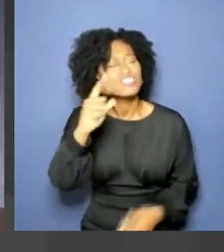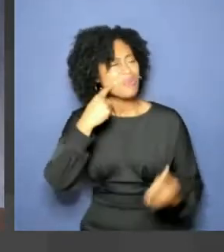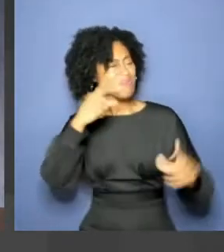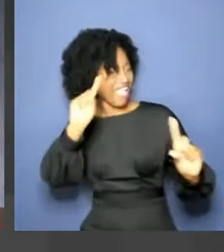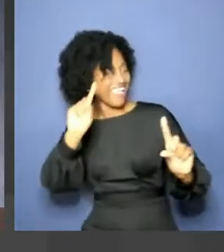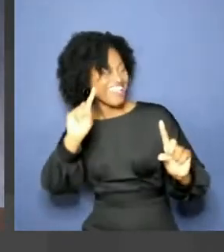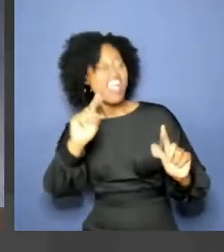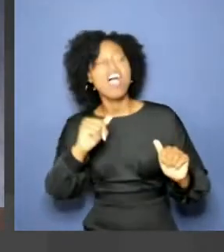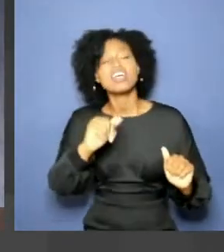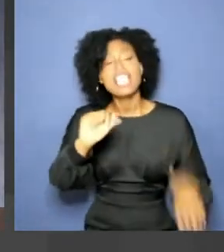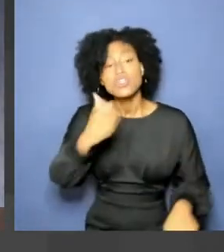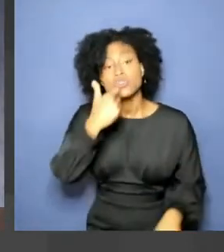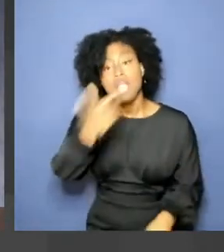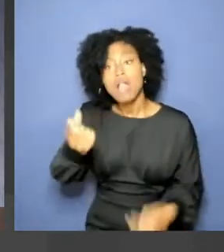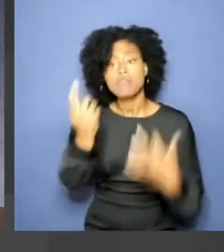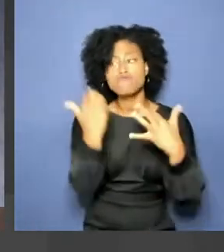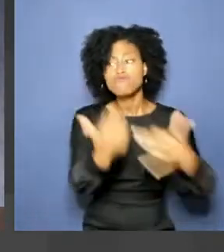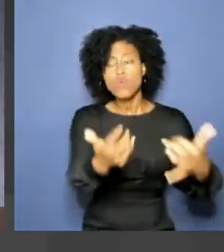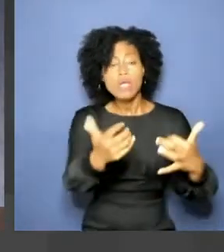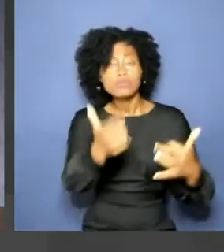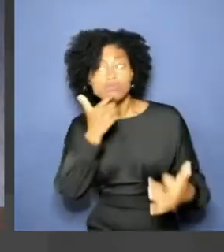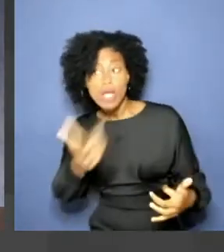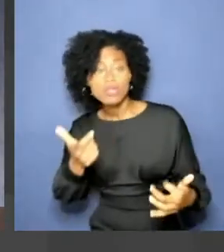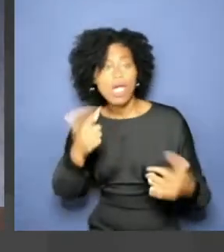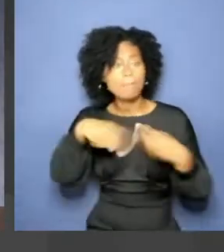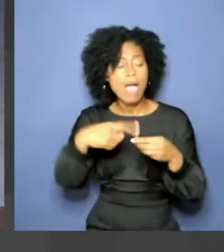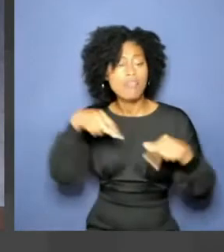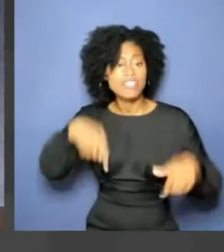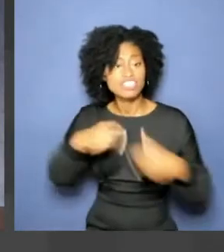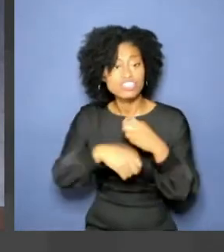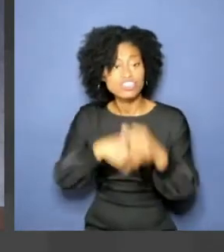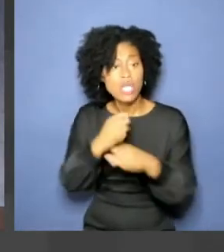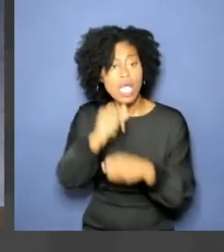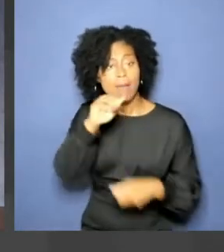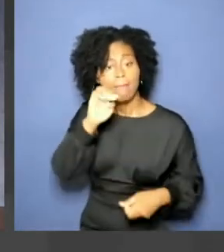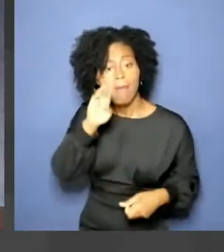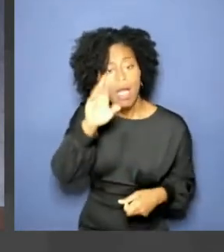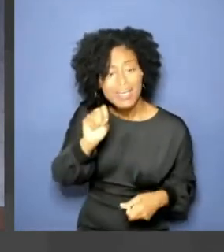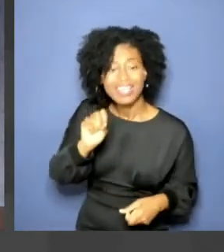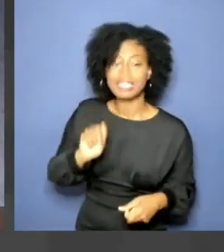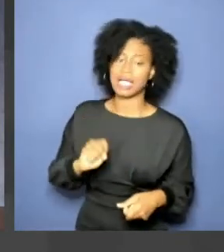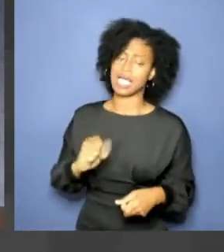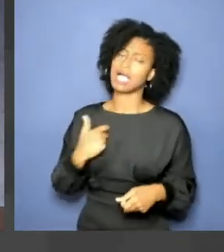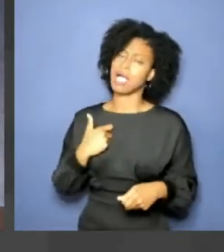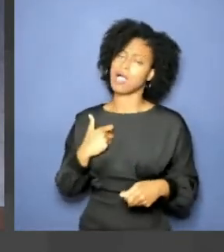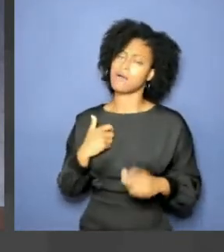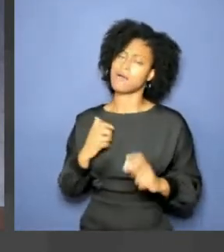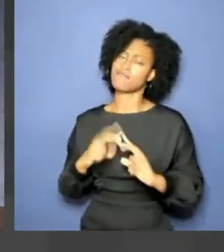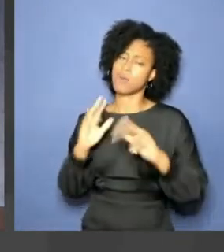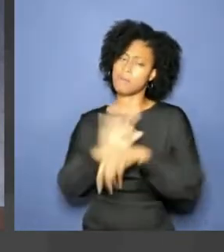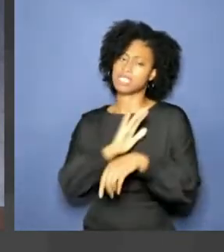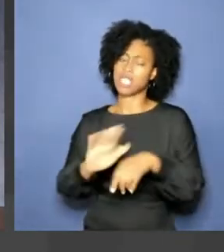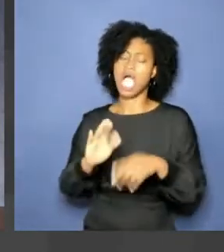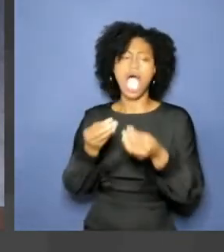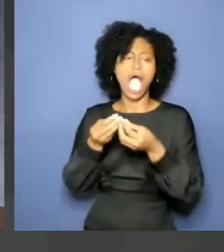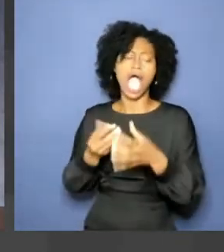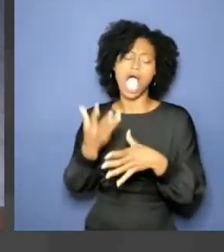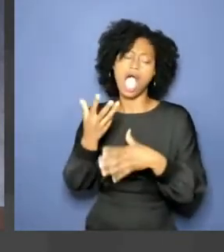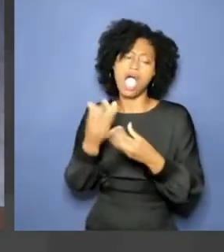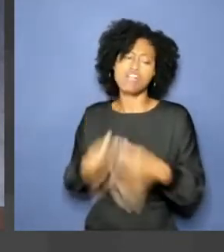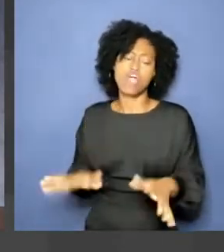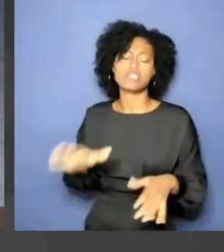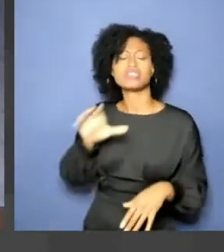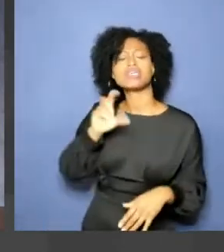tell our viewers all about this year's mobs? I'm actually very busy. I lost Tiny Agnes again. I had